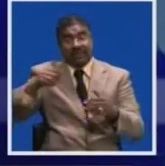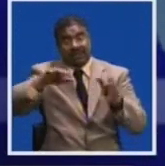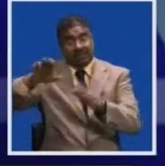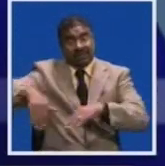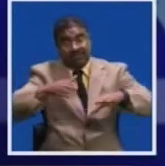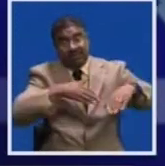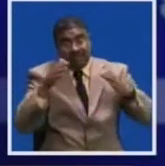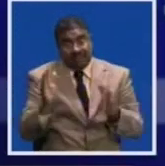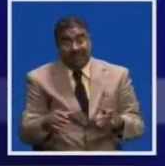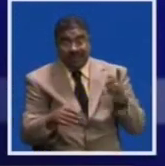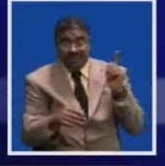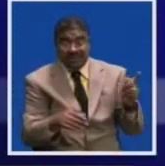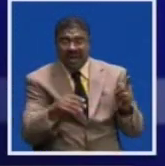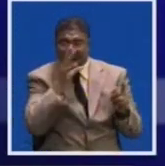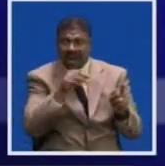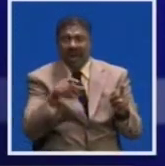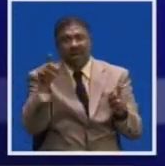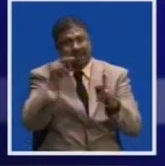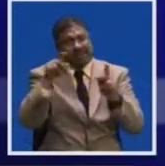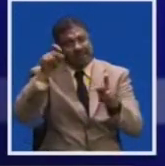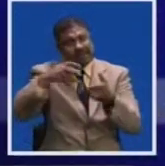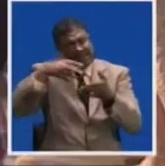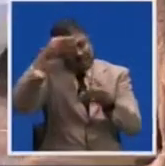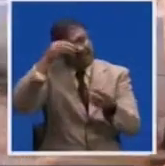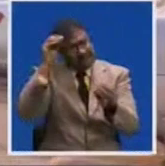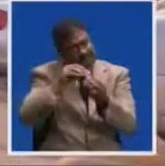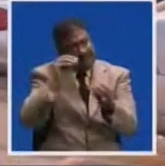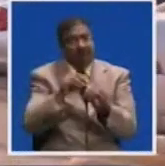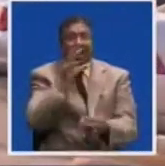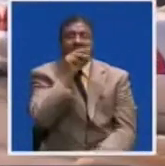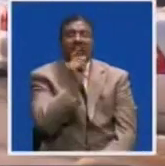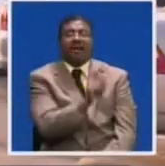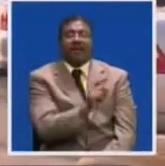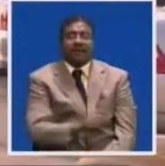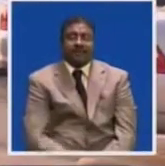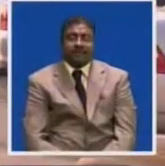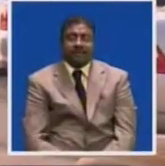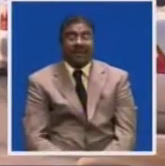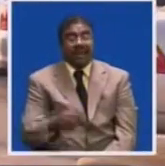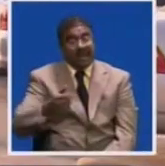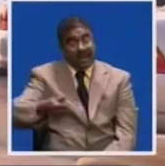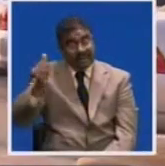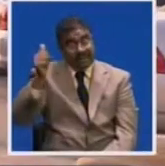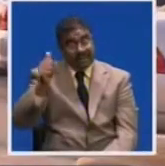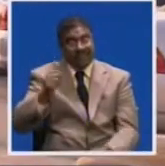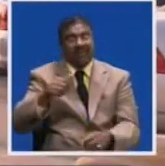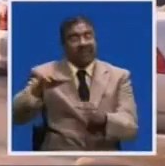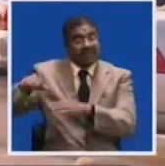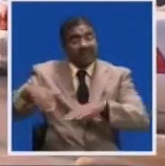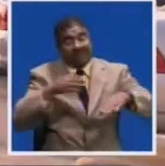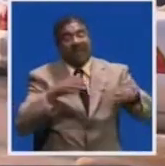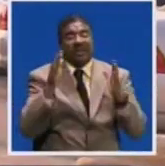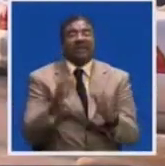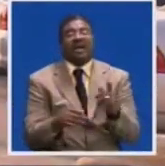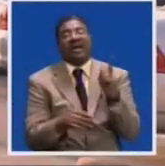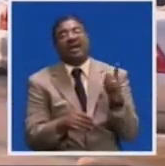for News In Depth program. Here's a report. She has been a sex worker for 5 years now. Irene Manda, not